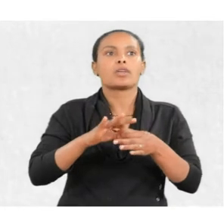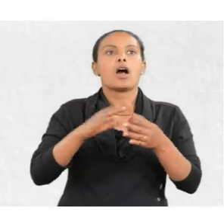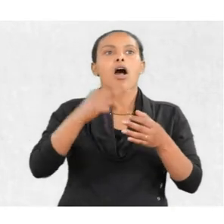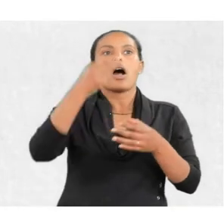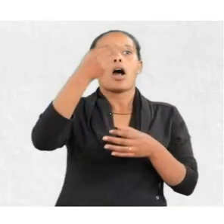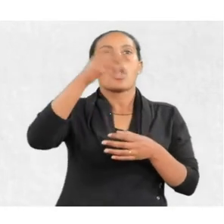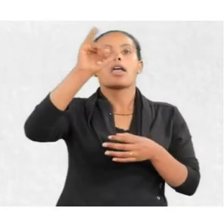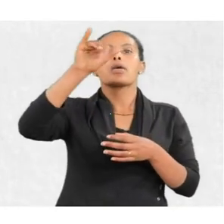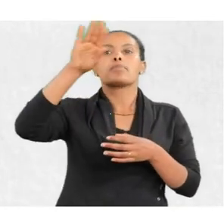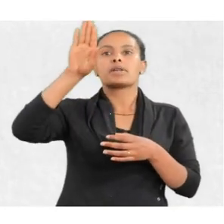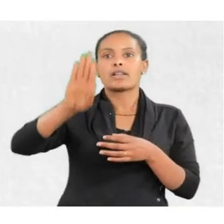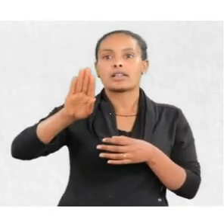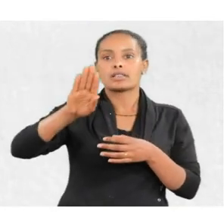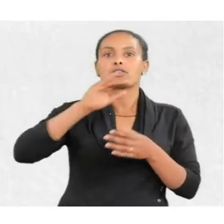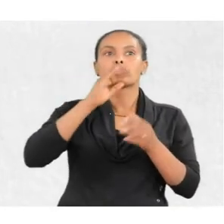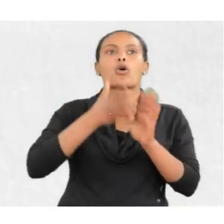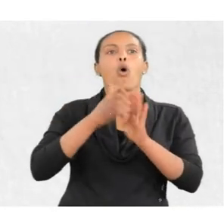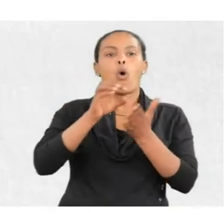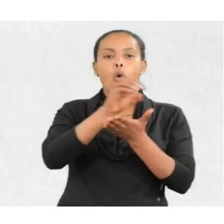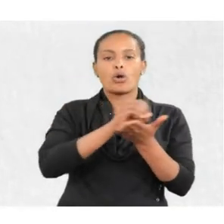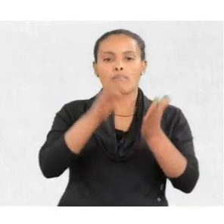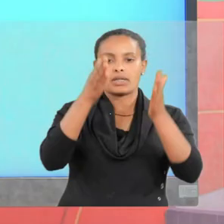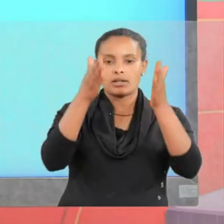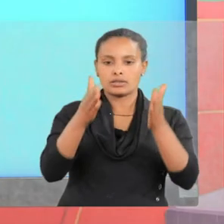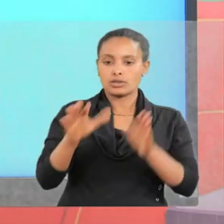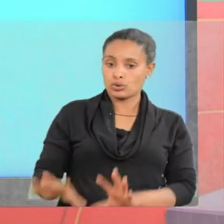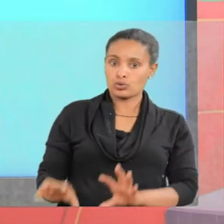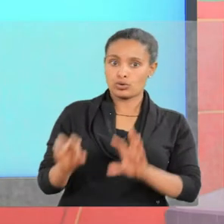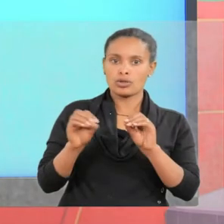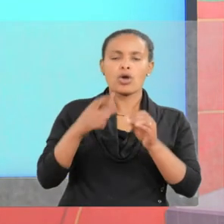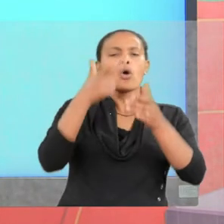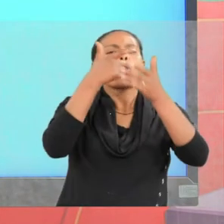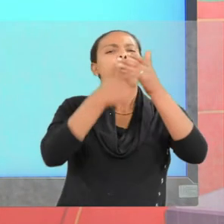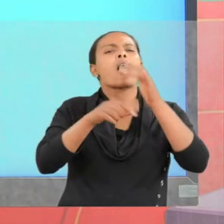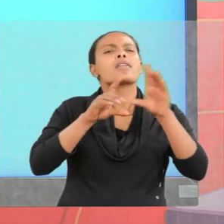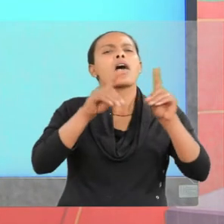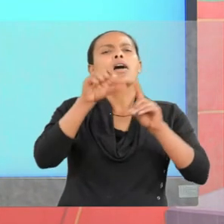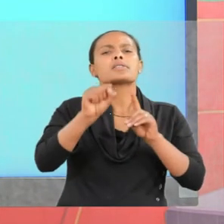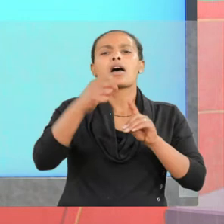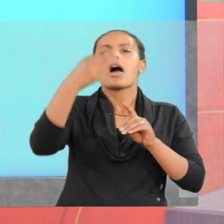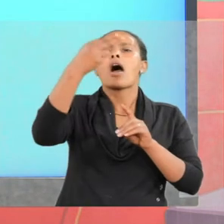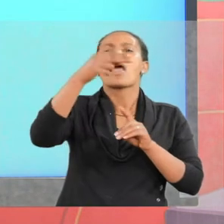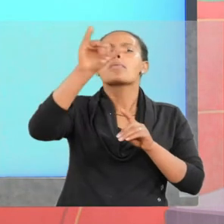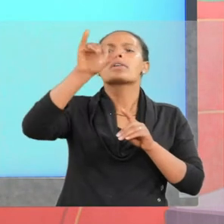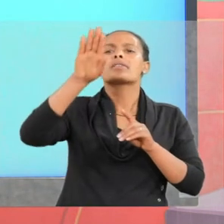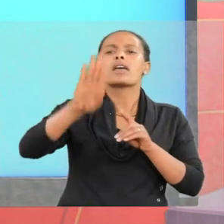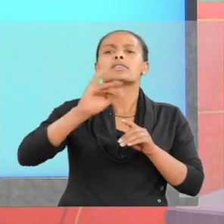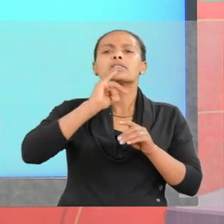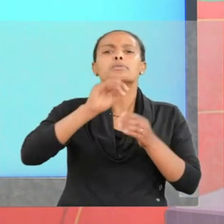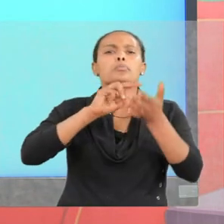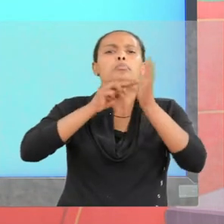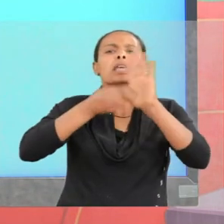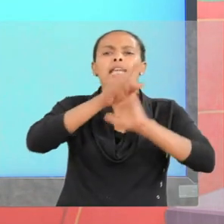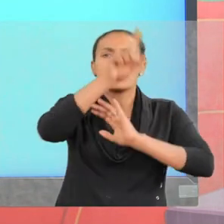Hybridization of orbitals. Students, what does hybridization mean?